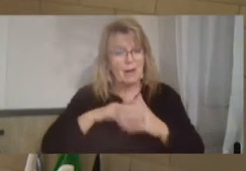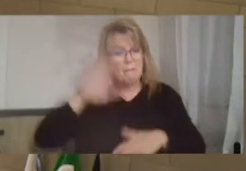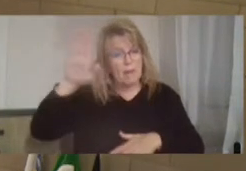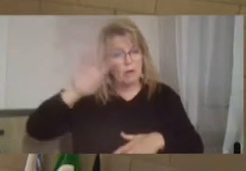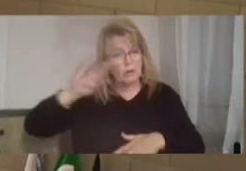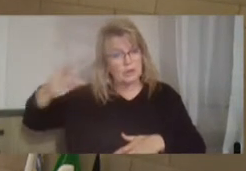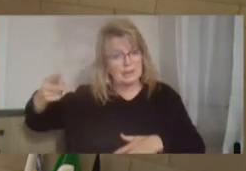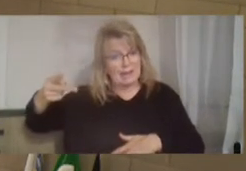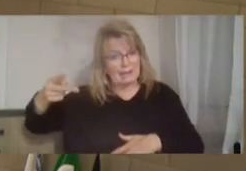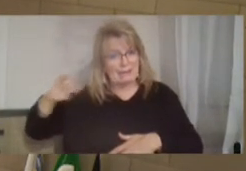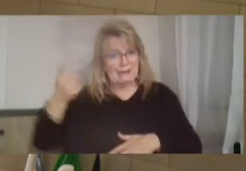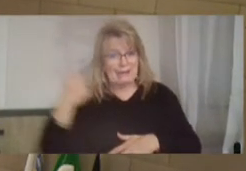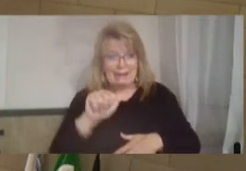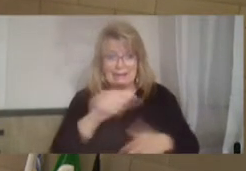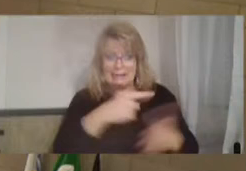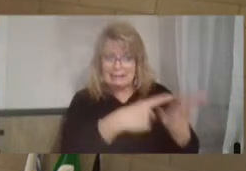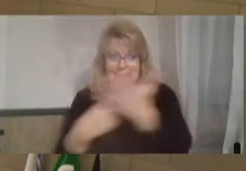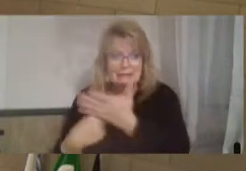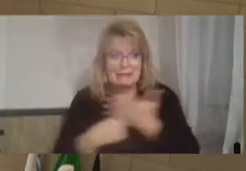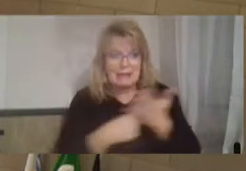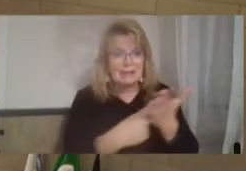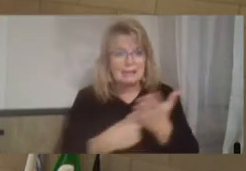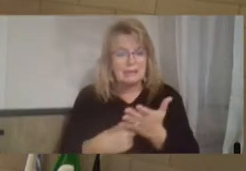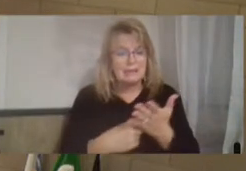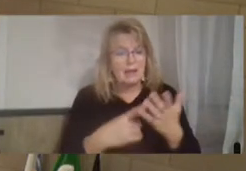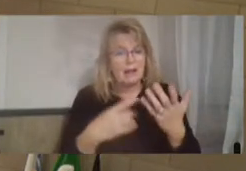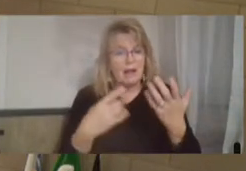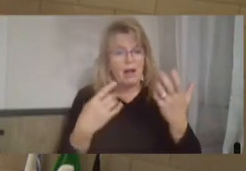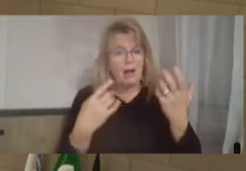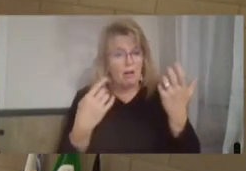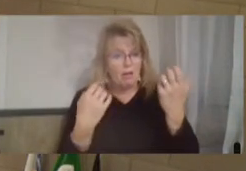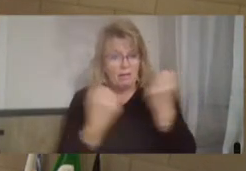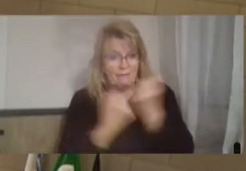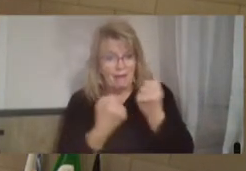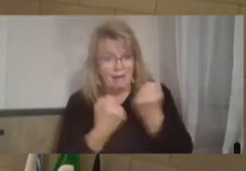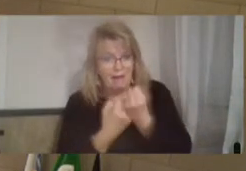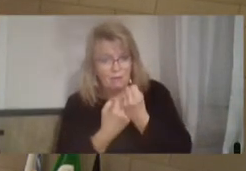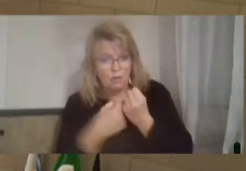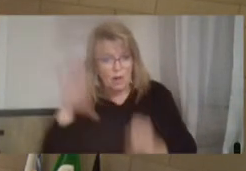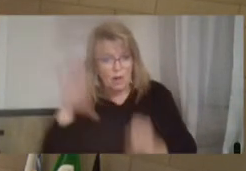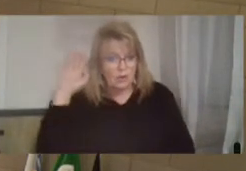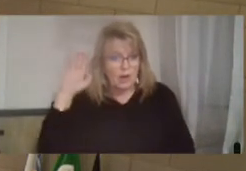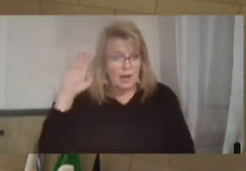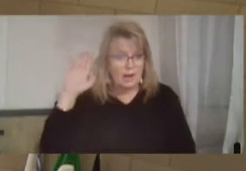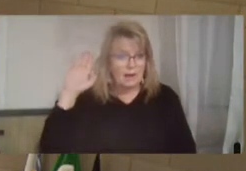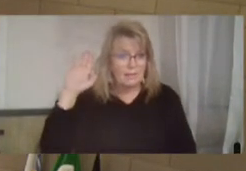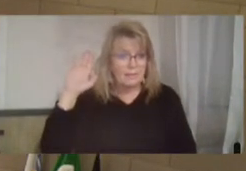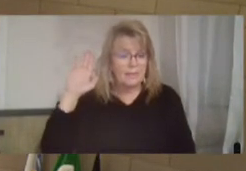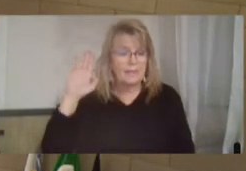discussion? Hearing none, all in favor of that motion? Please raise your hand. All